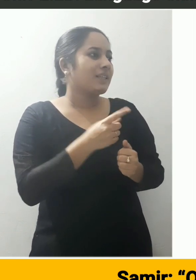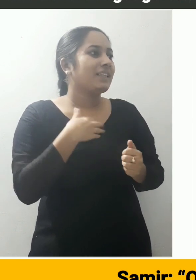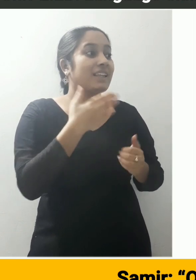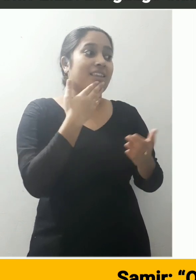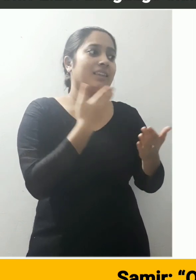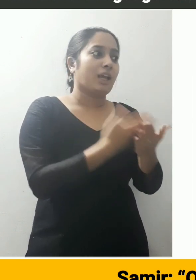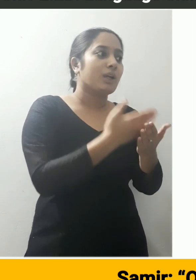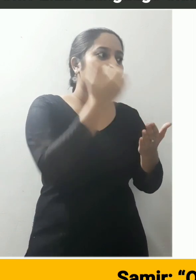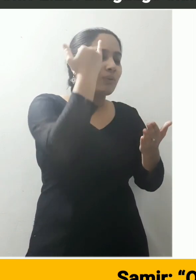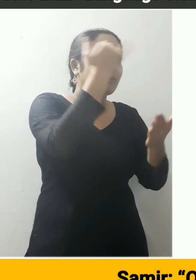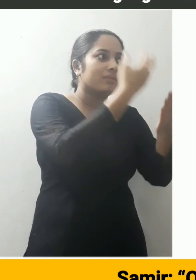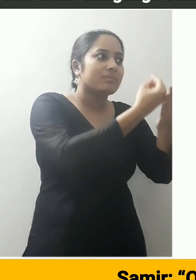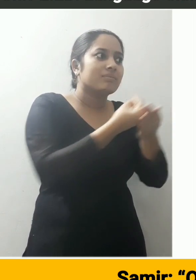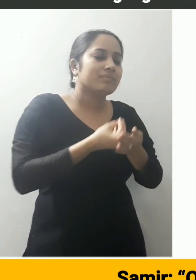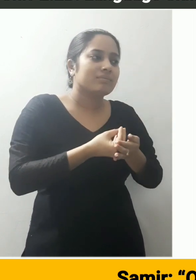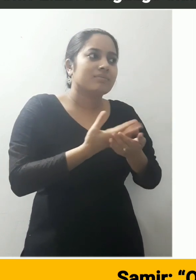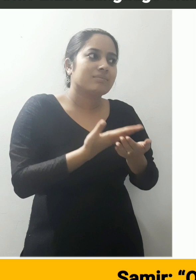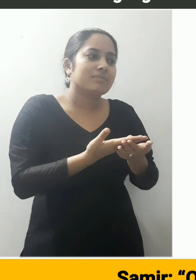it.